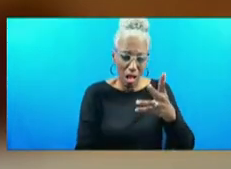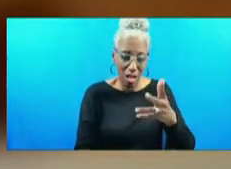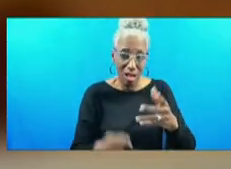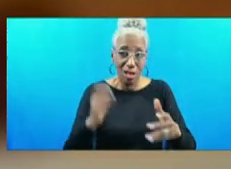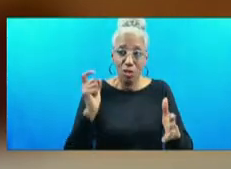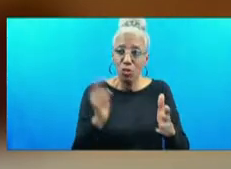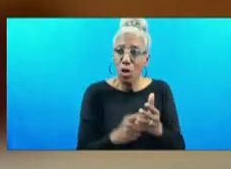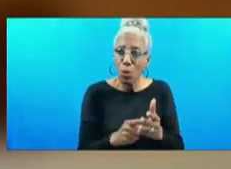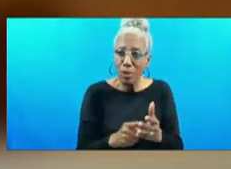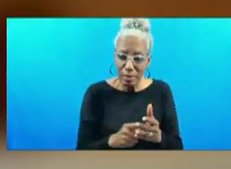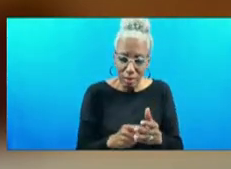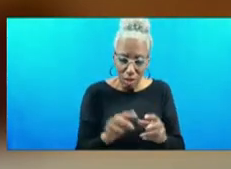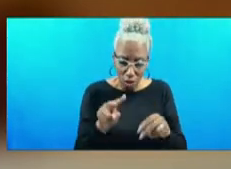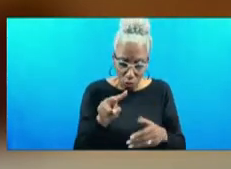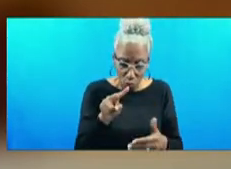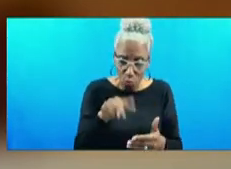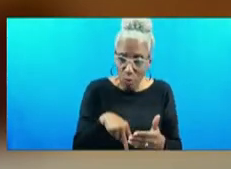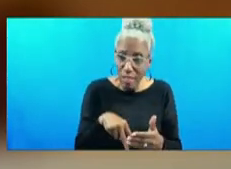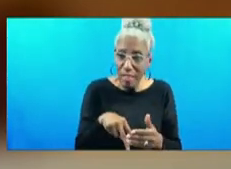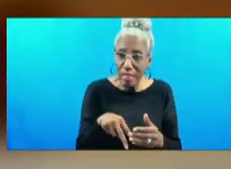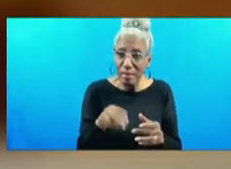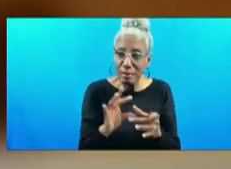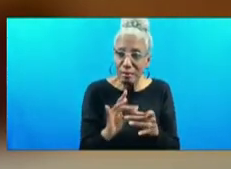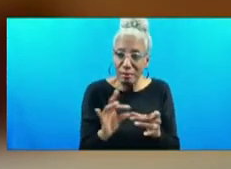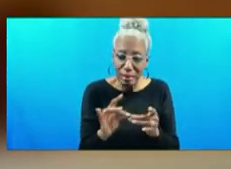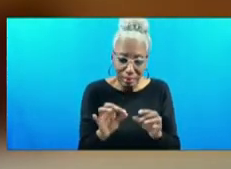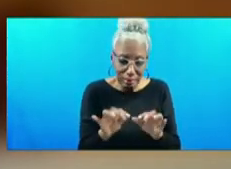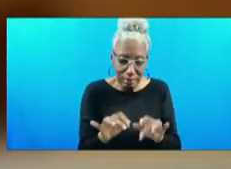of retaliation,